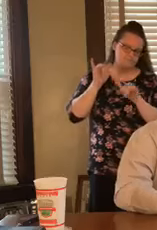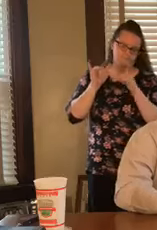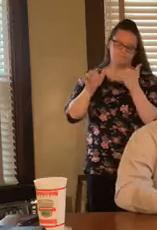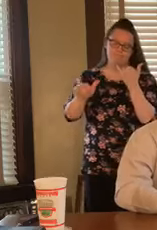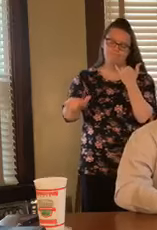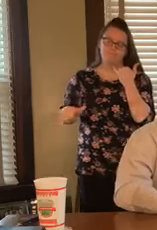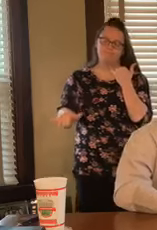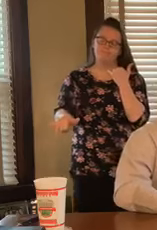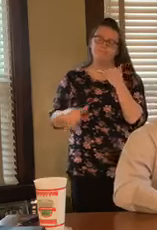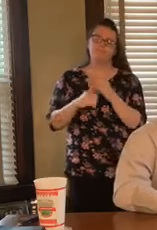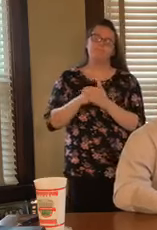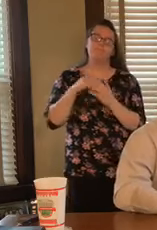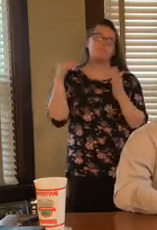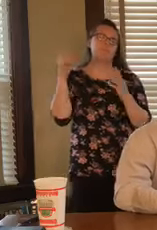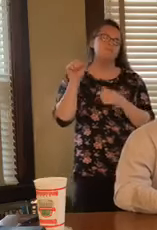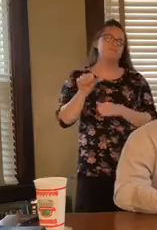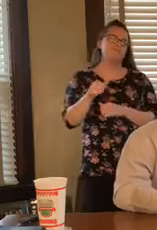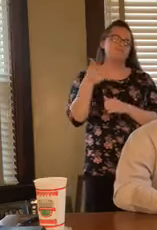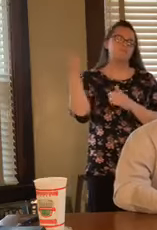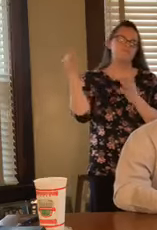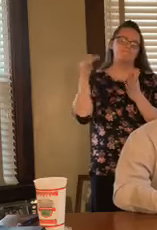10,000 years and then